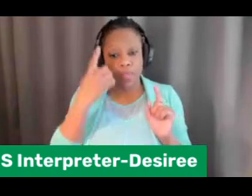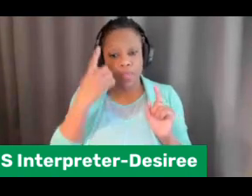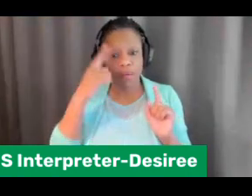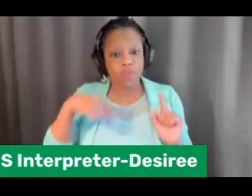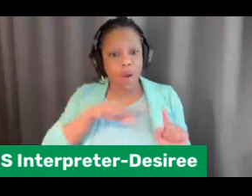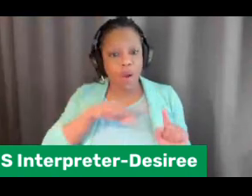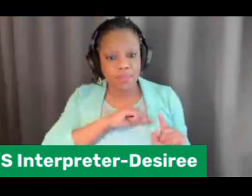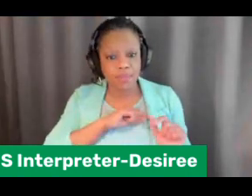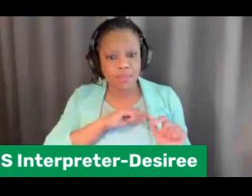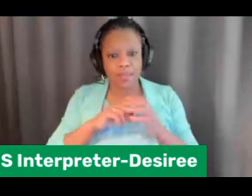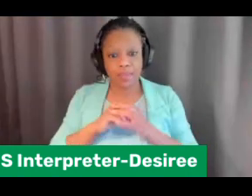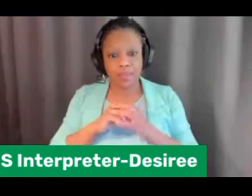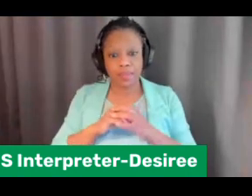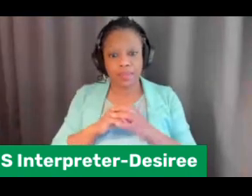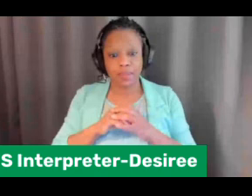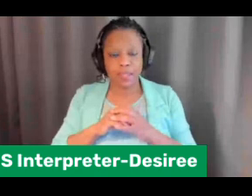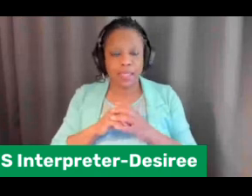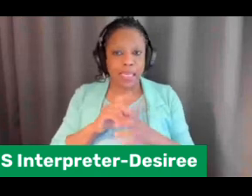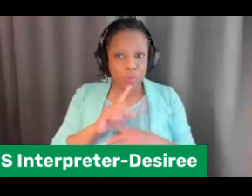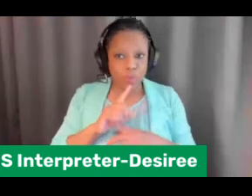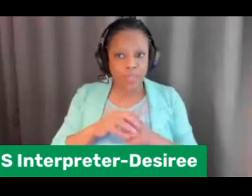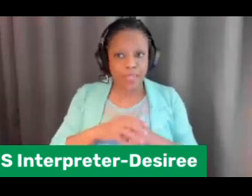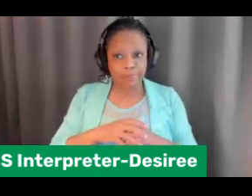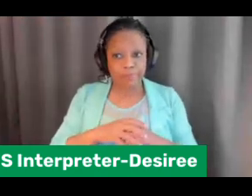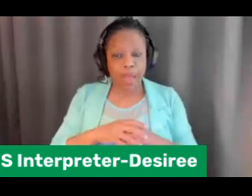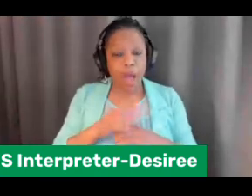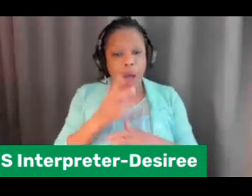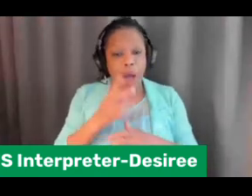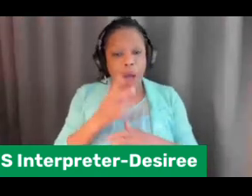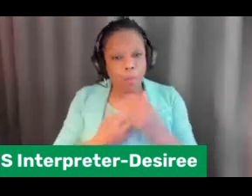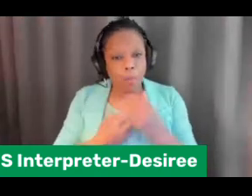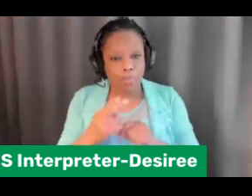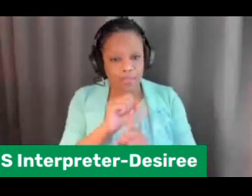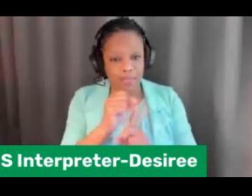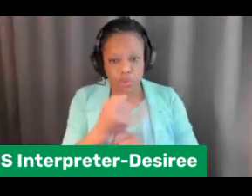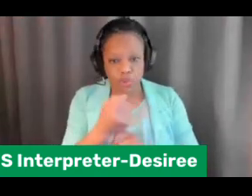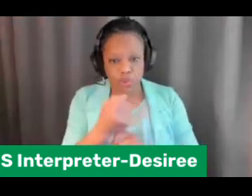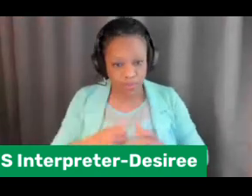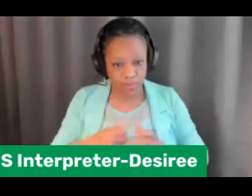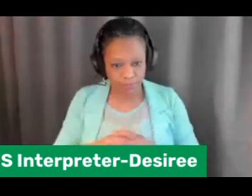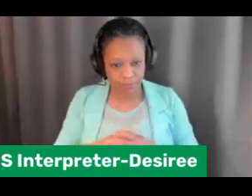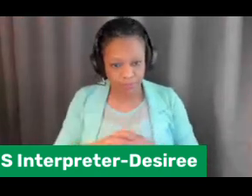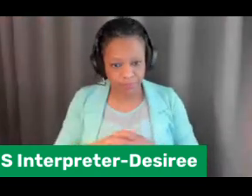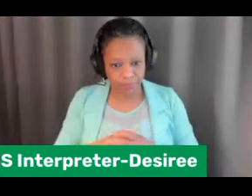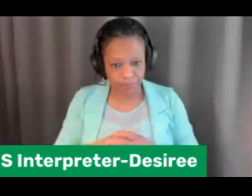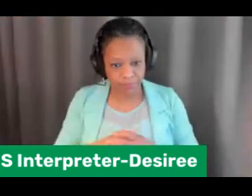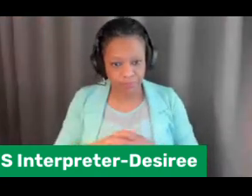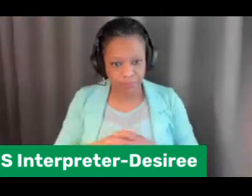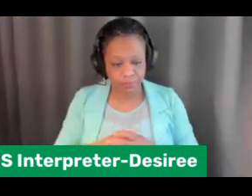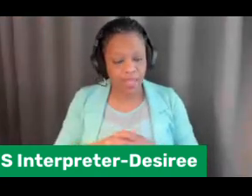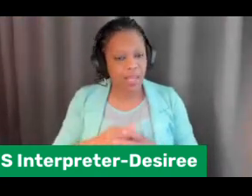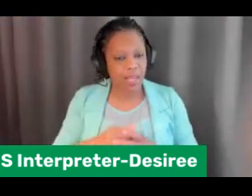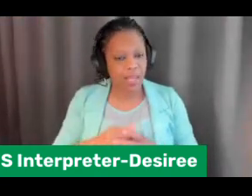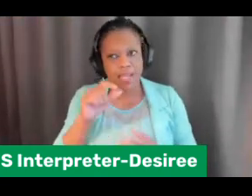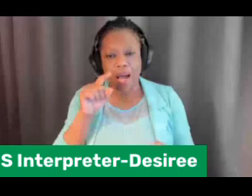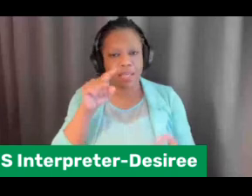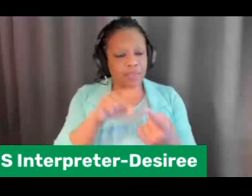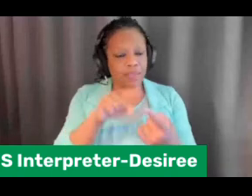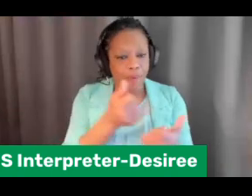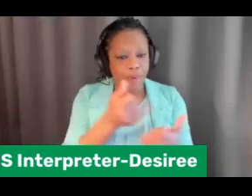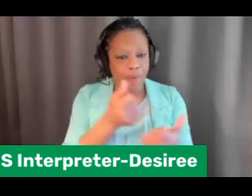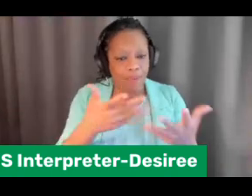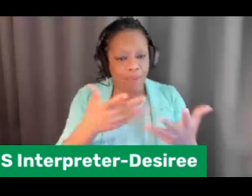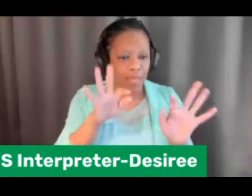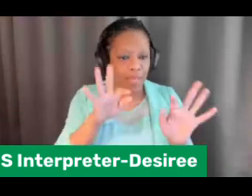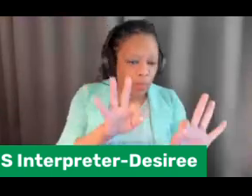it is a both and sort of situation. It's not just until there are butterflies, unicorns, and rainbows we got to engage